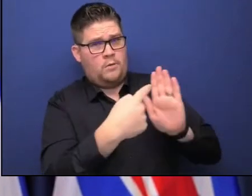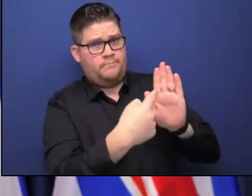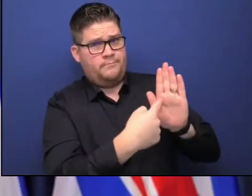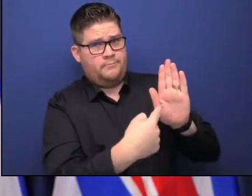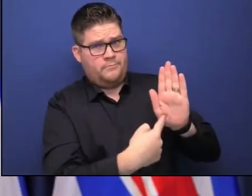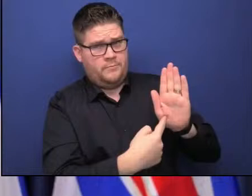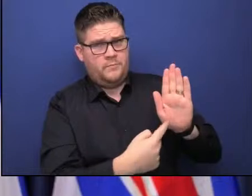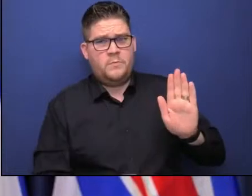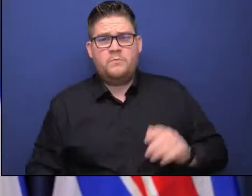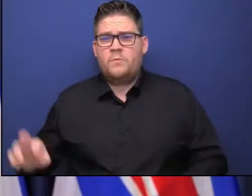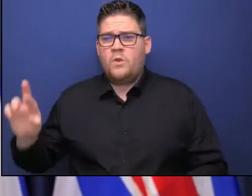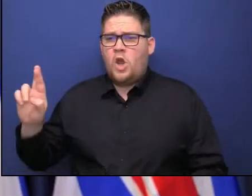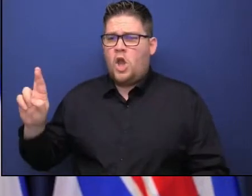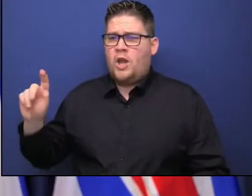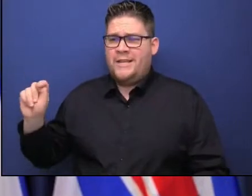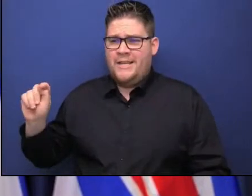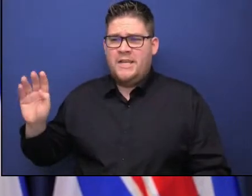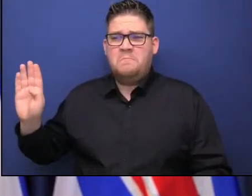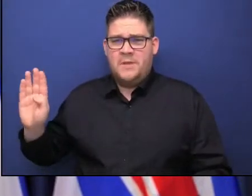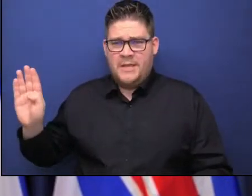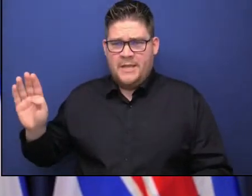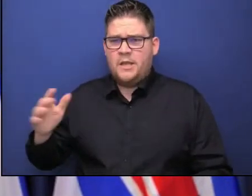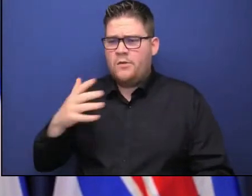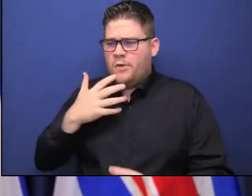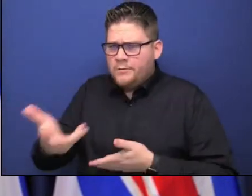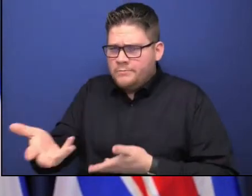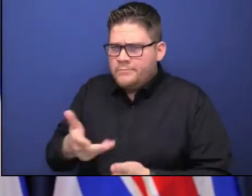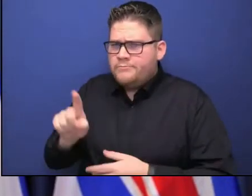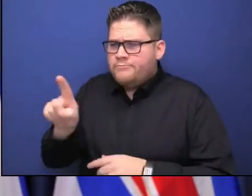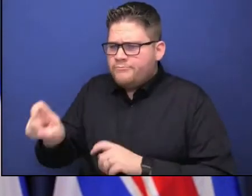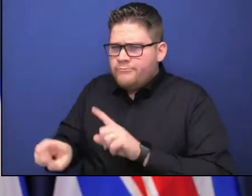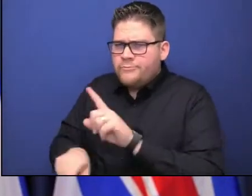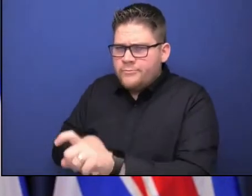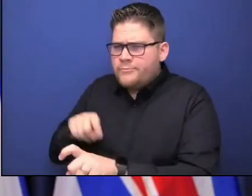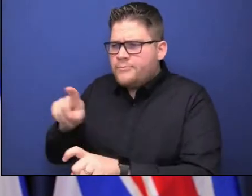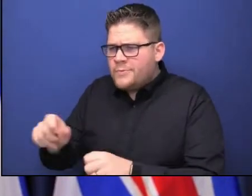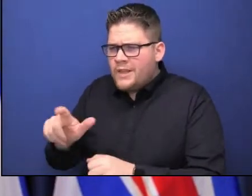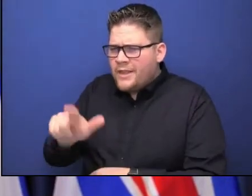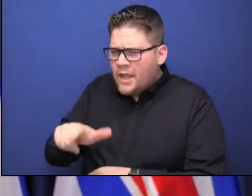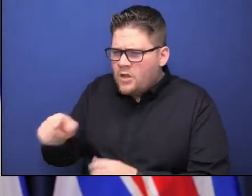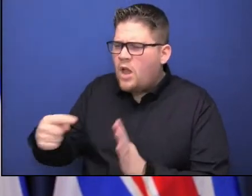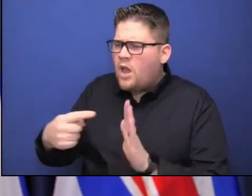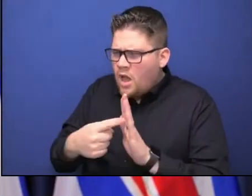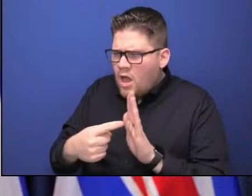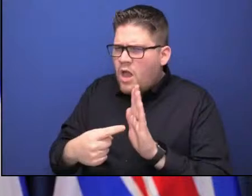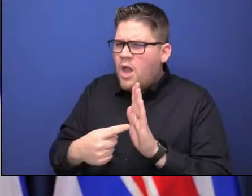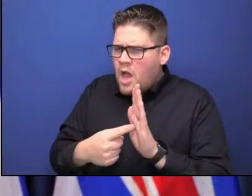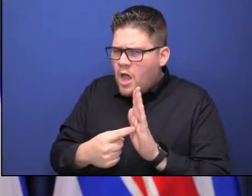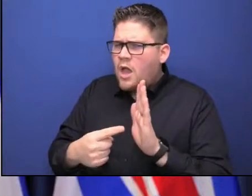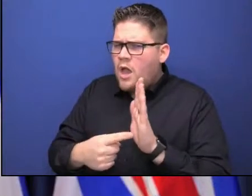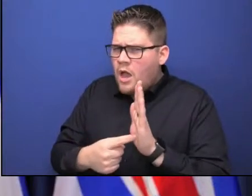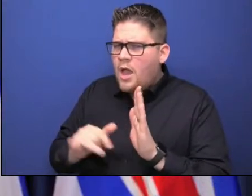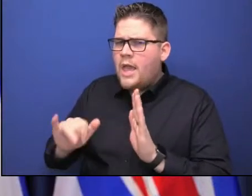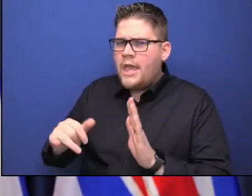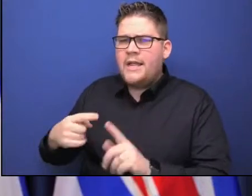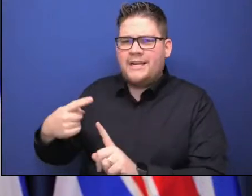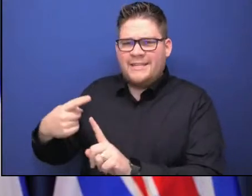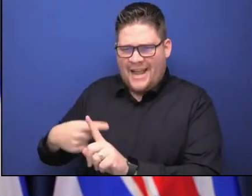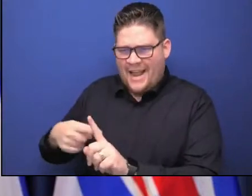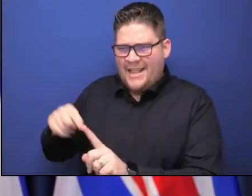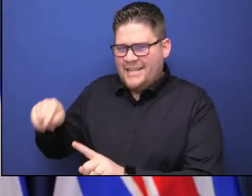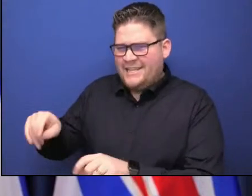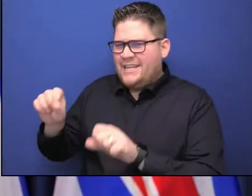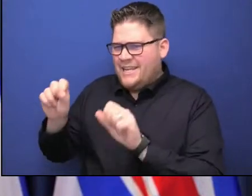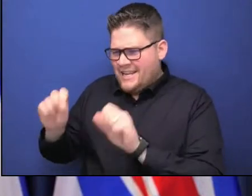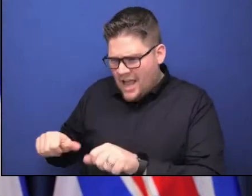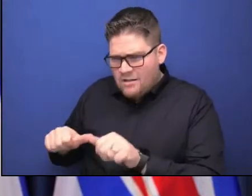with the landlord to say, well, this actually looks like something that you could keep your tenants there. This is not something that we think would need that. The landlord would